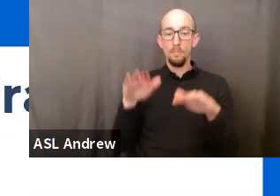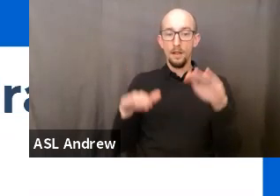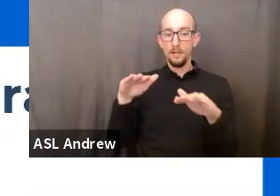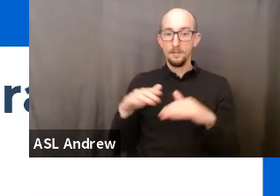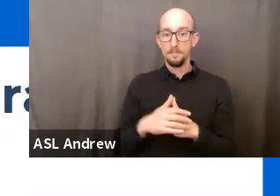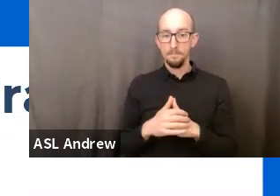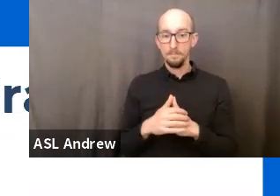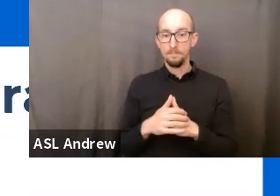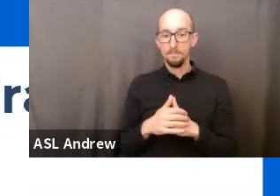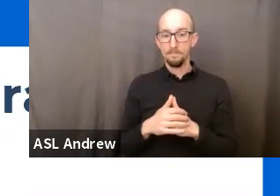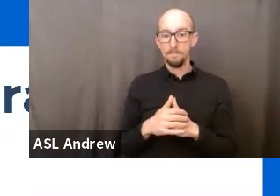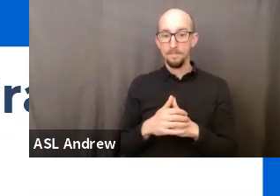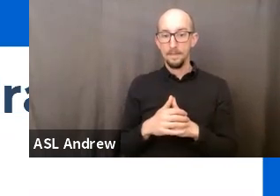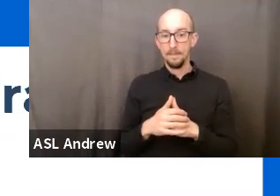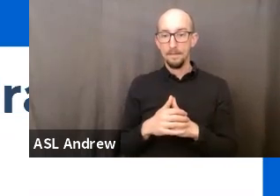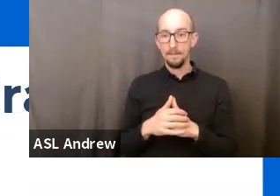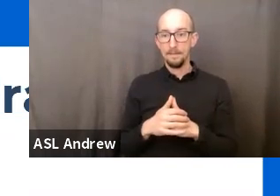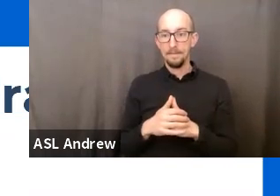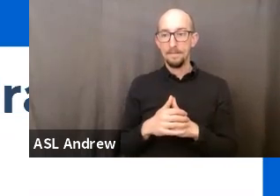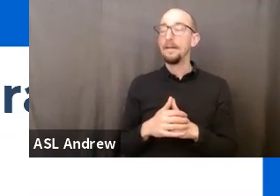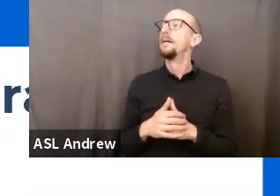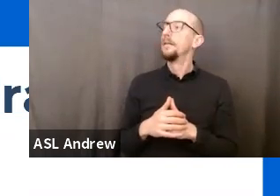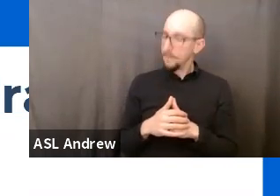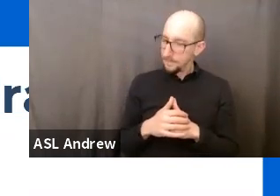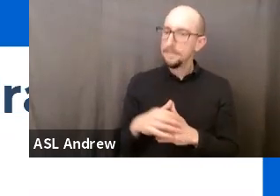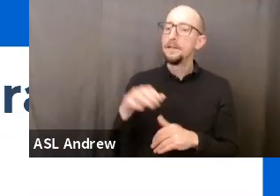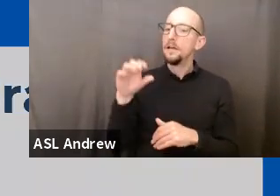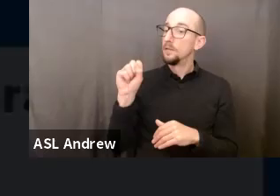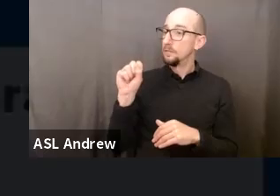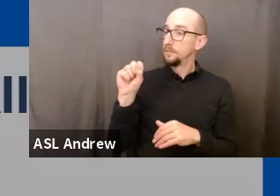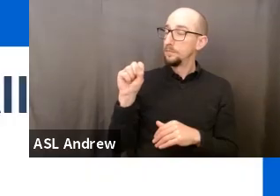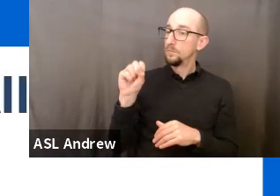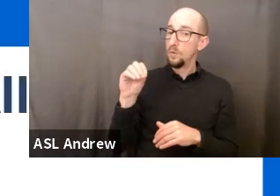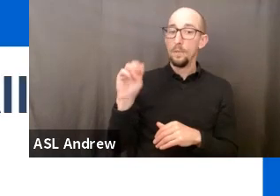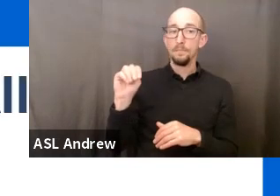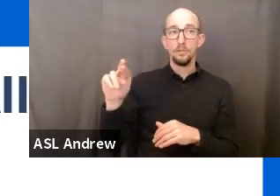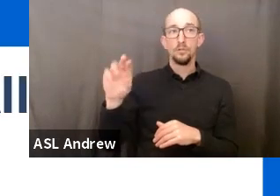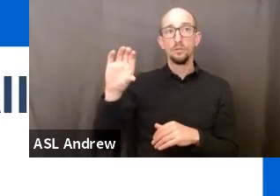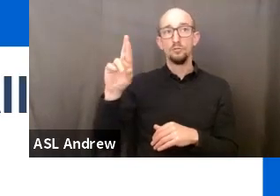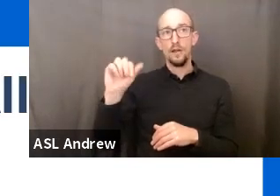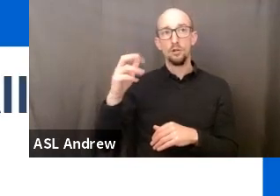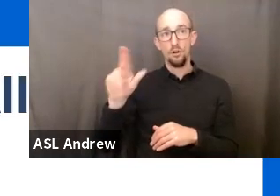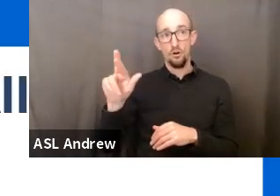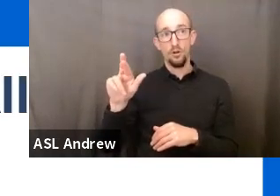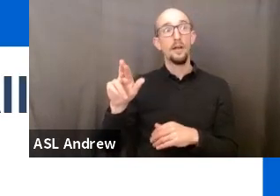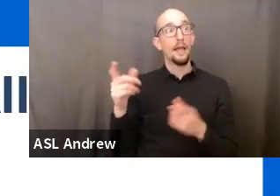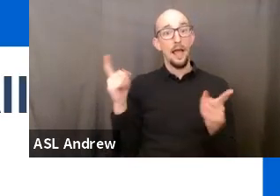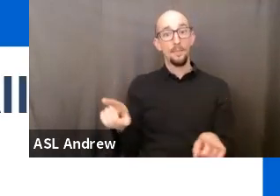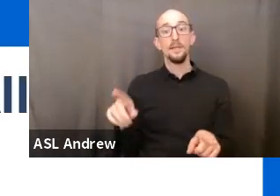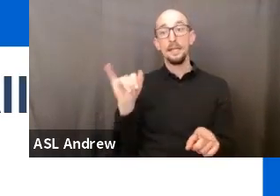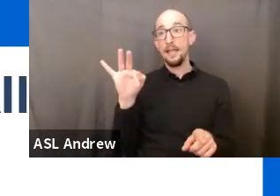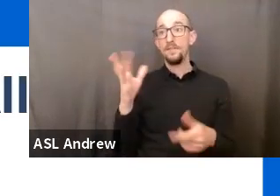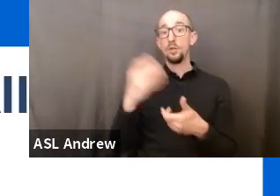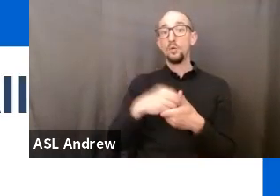So, Mr. Kreger, it just so happens that the model using all grades,